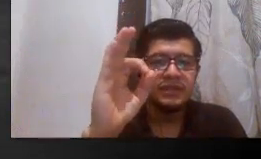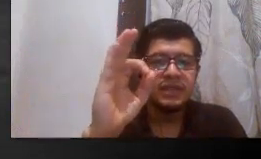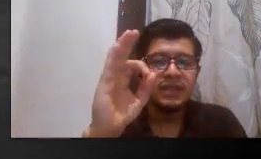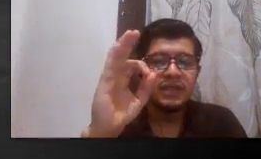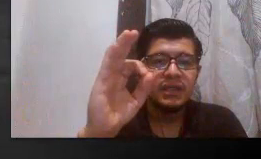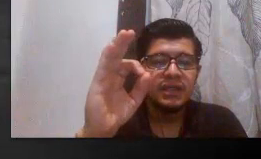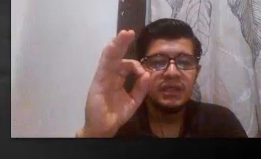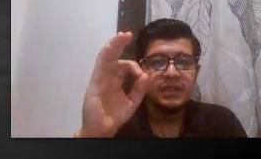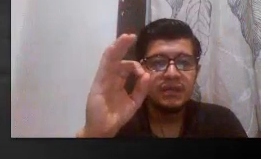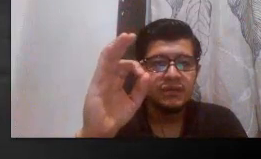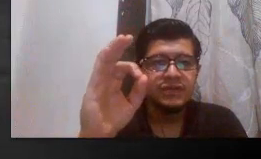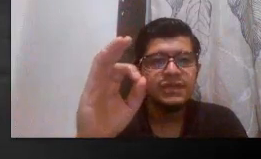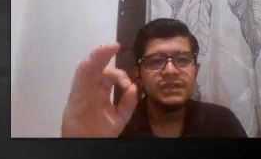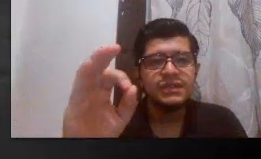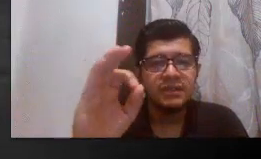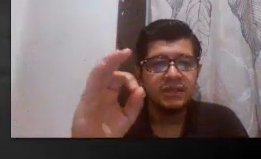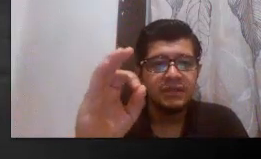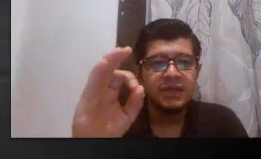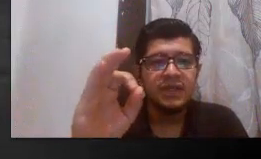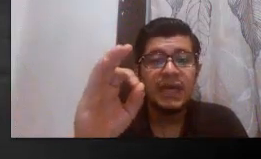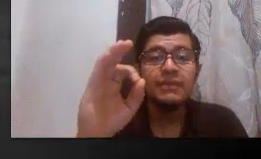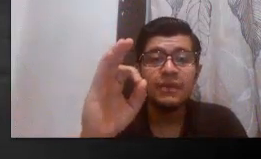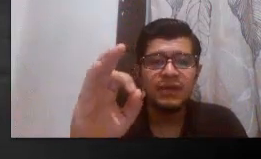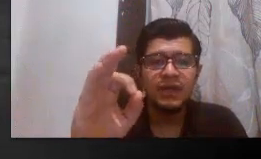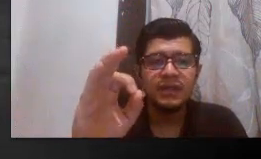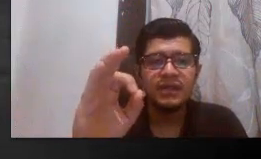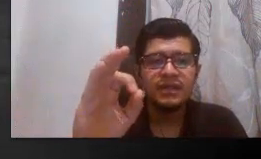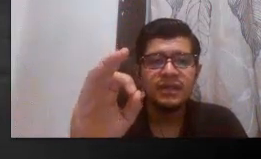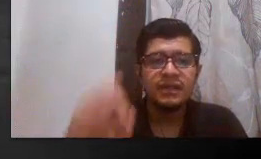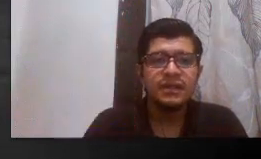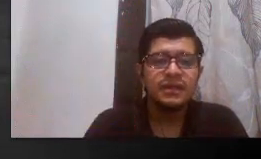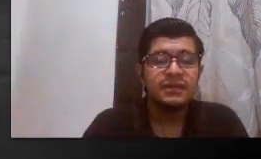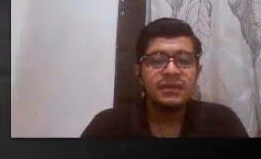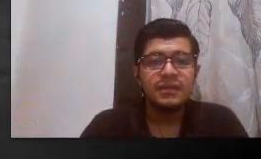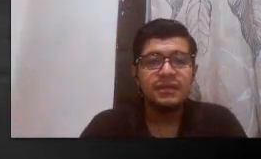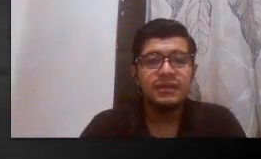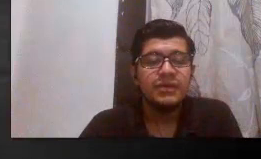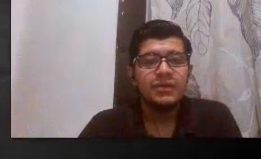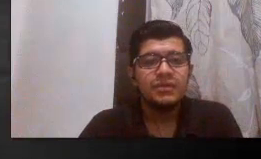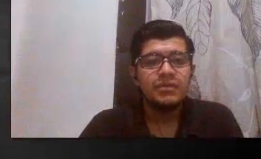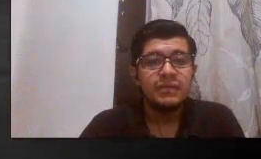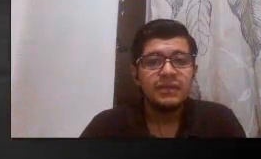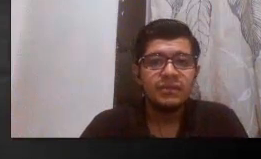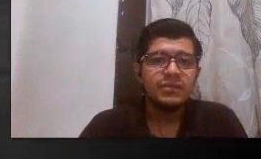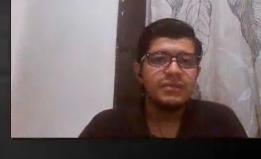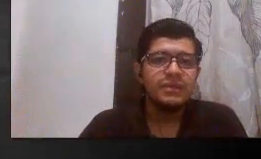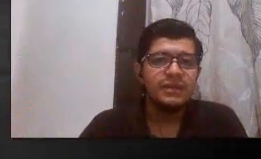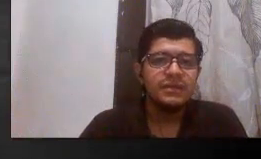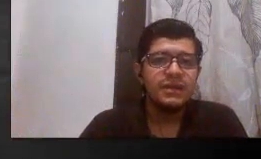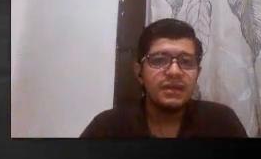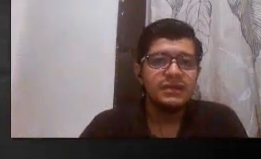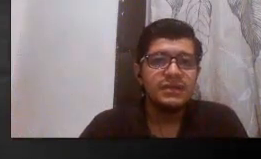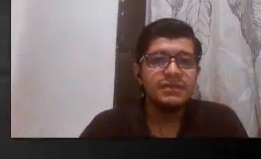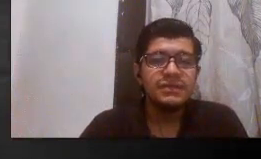like this, he or she is saying, "I'm okay." Yeah. But